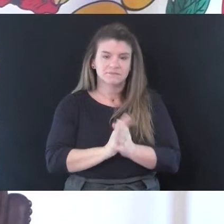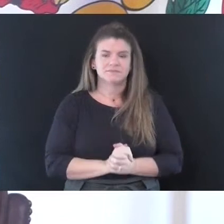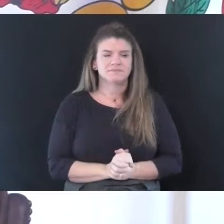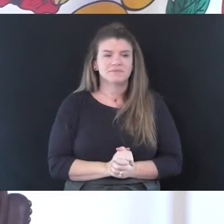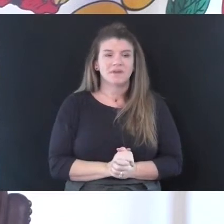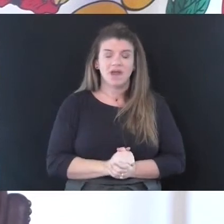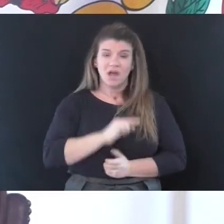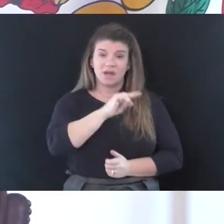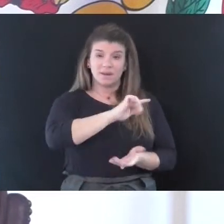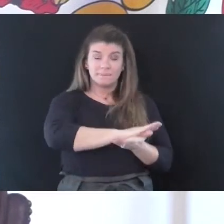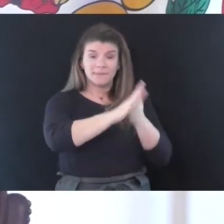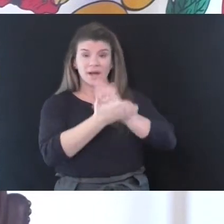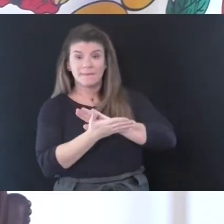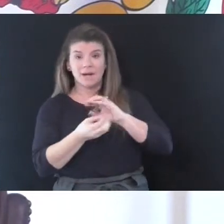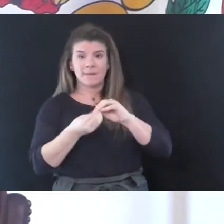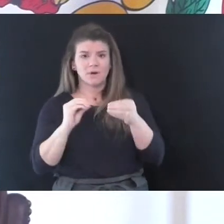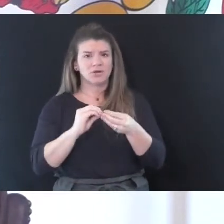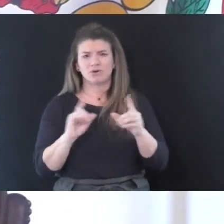Don't let them become a number.